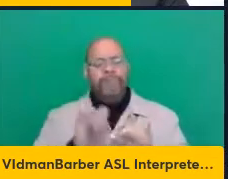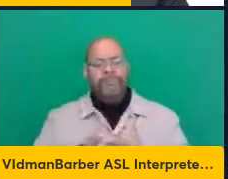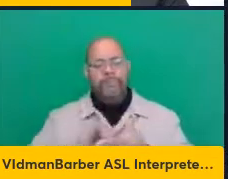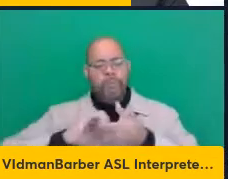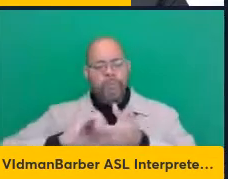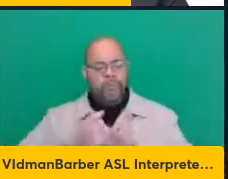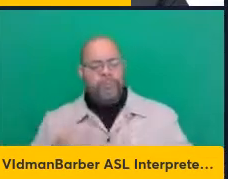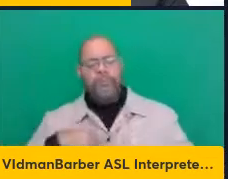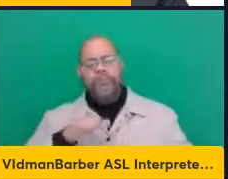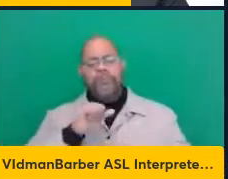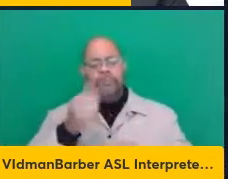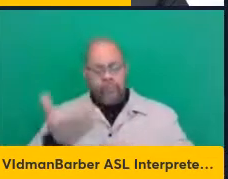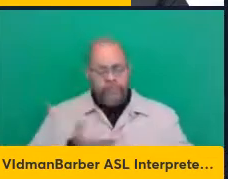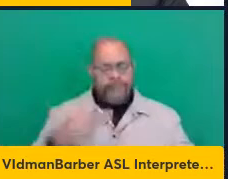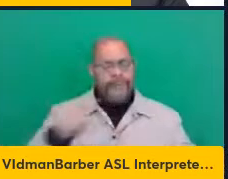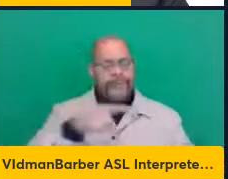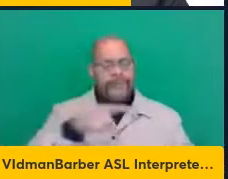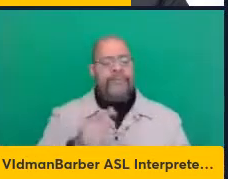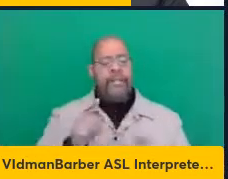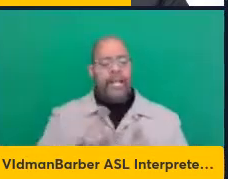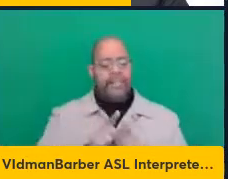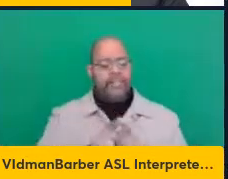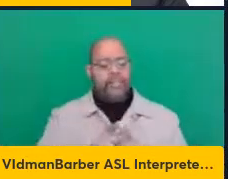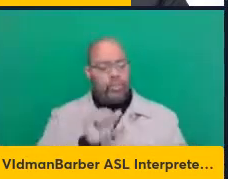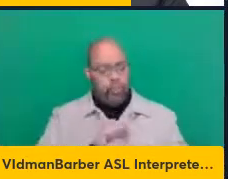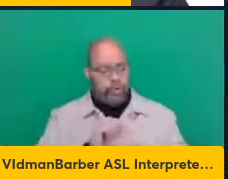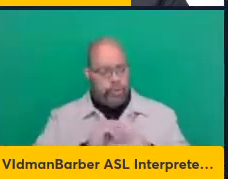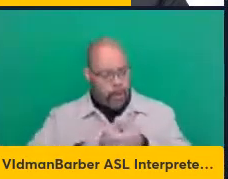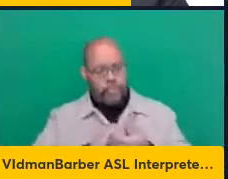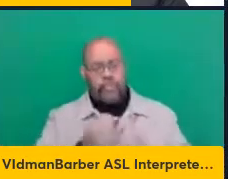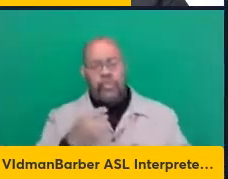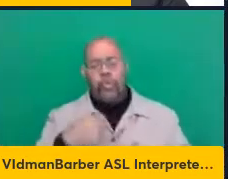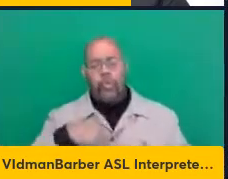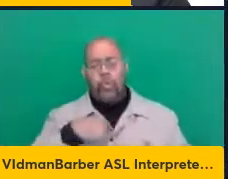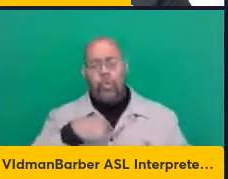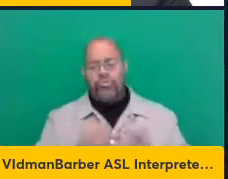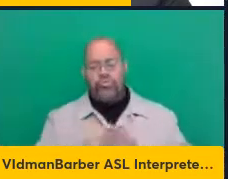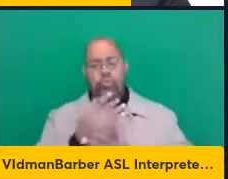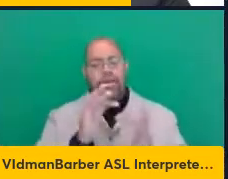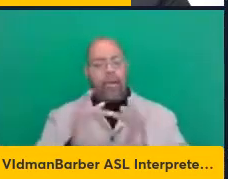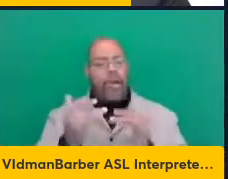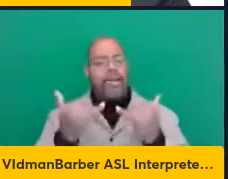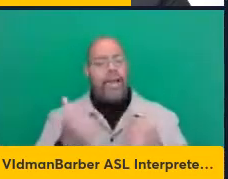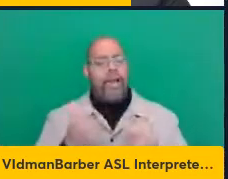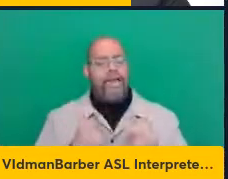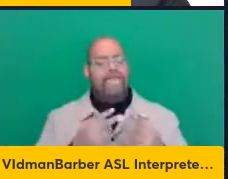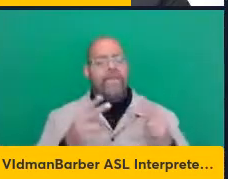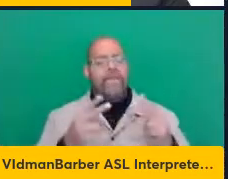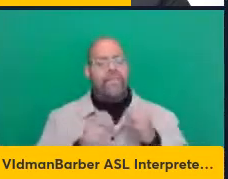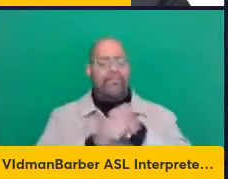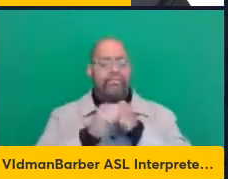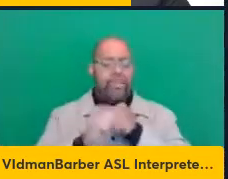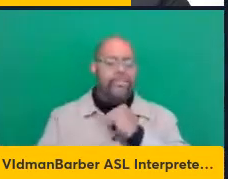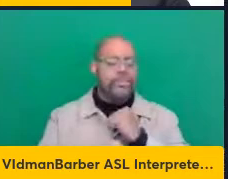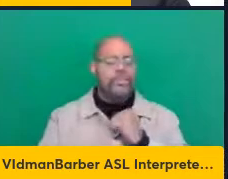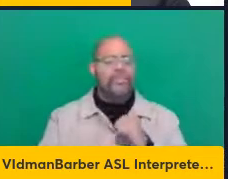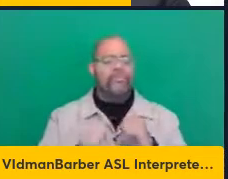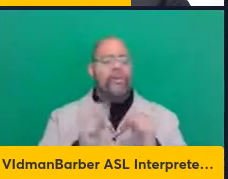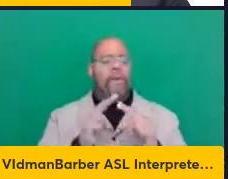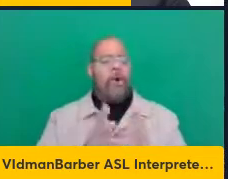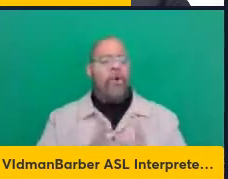and we welcomed them as WACBIP partners. And so we grew the network, and now we have a very extensive partner